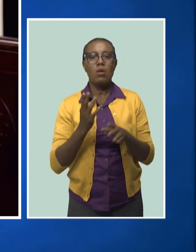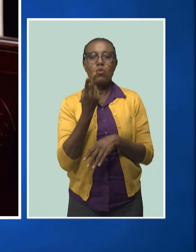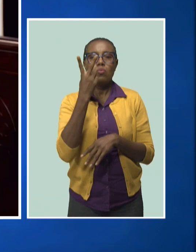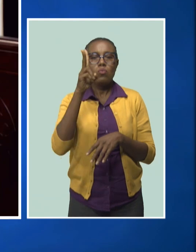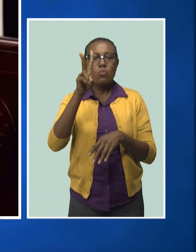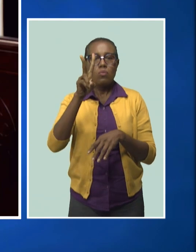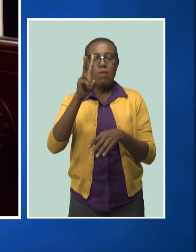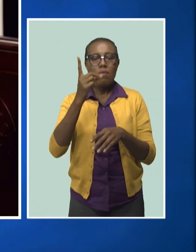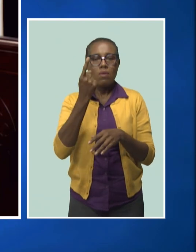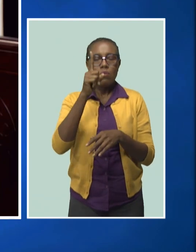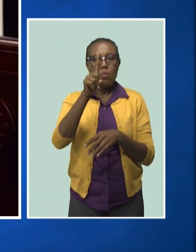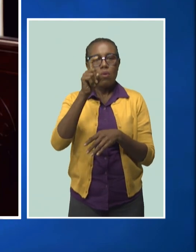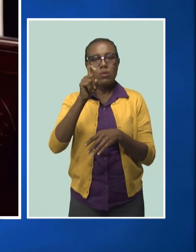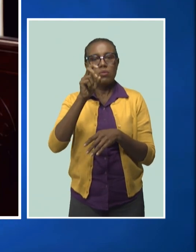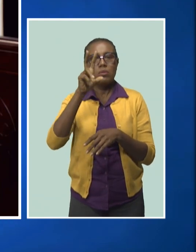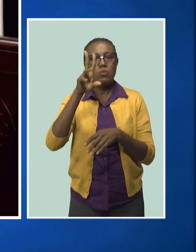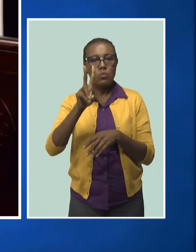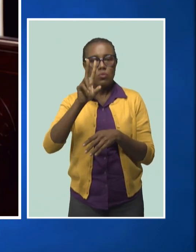years